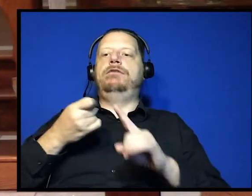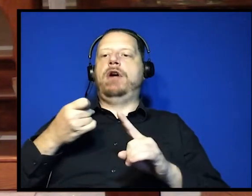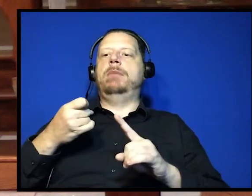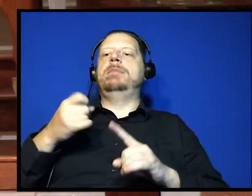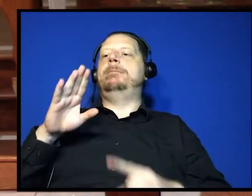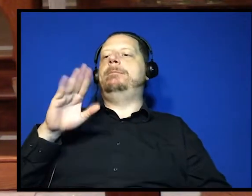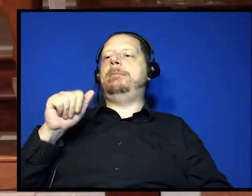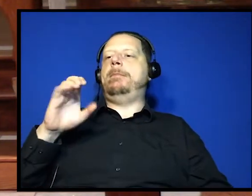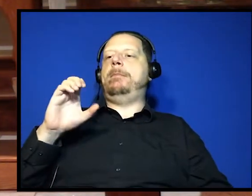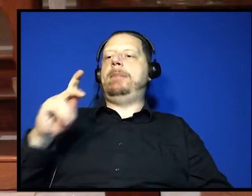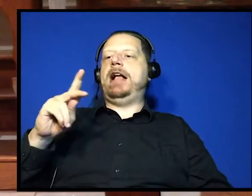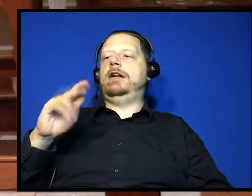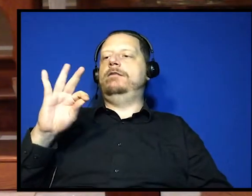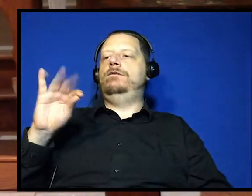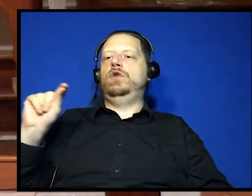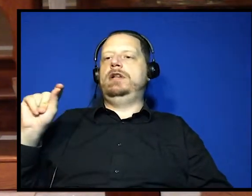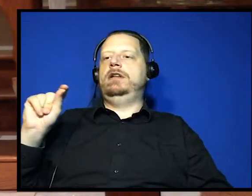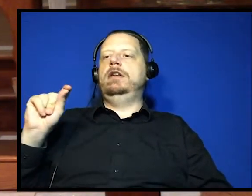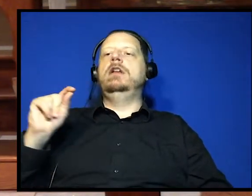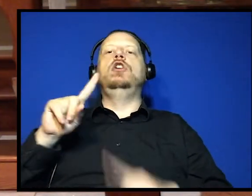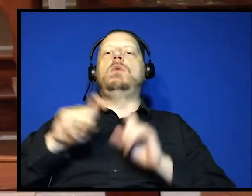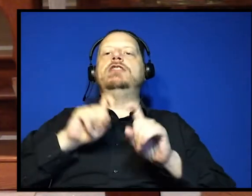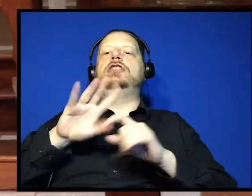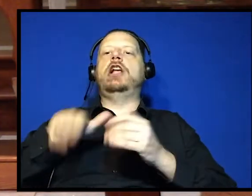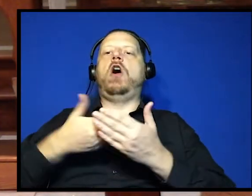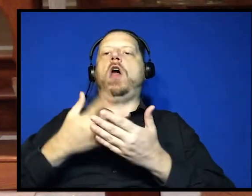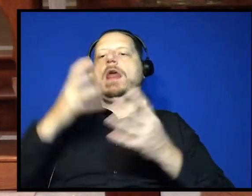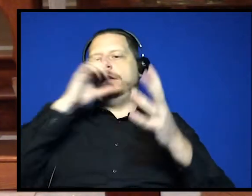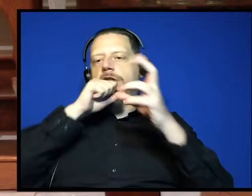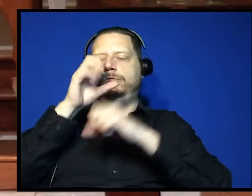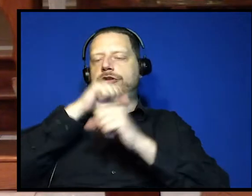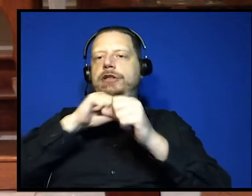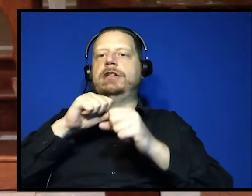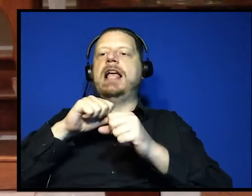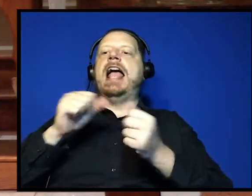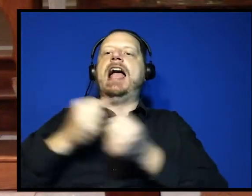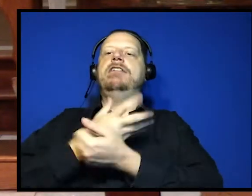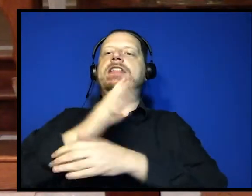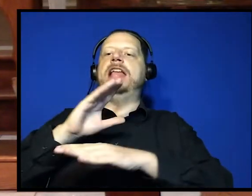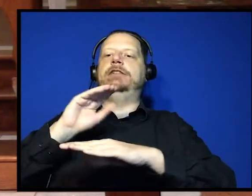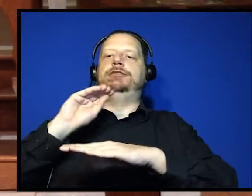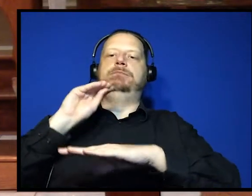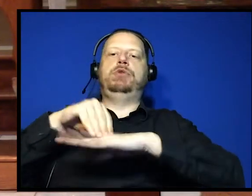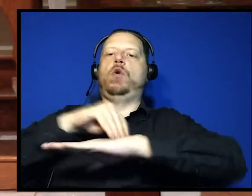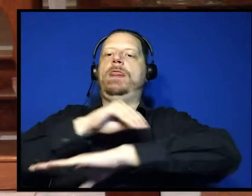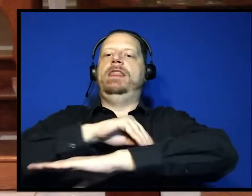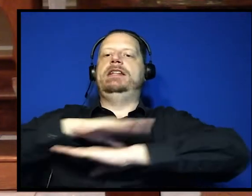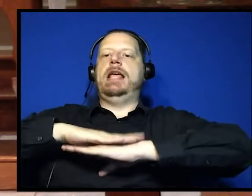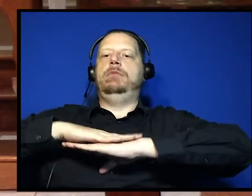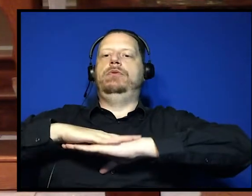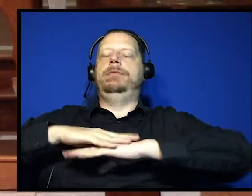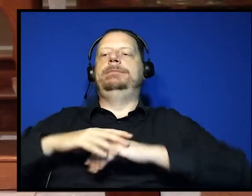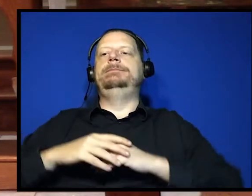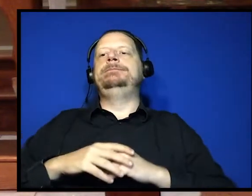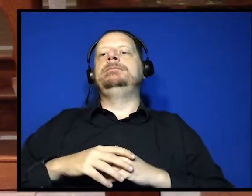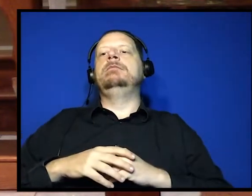foot, questioning all the assumptions, putting everything on the table. So living